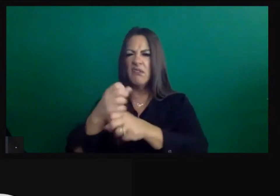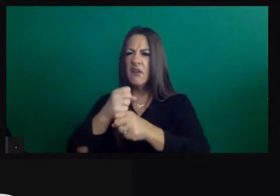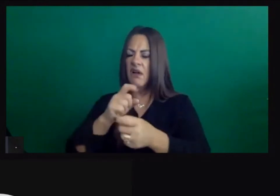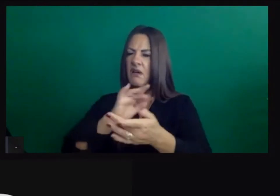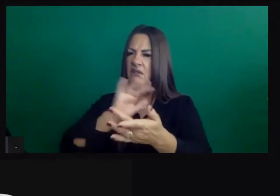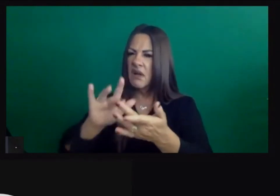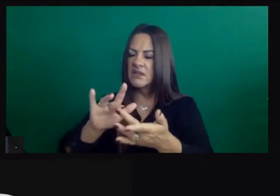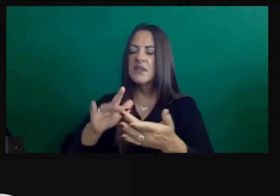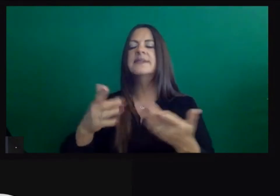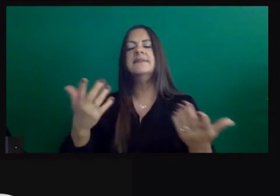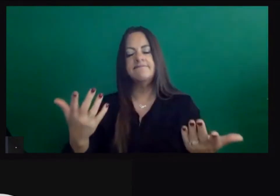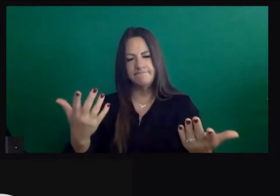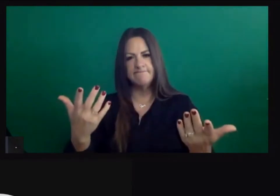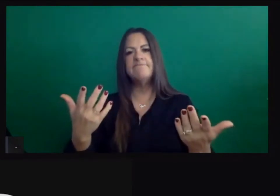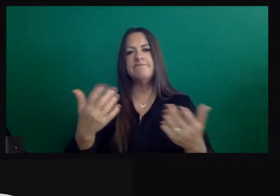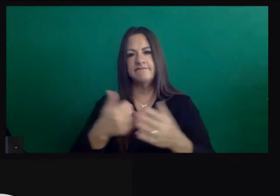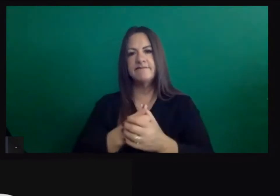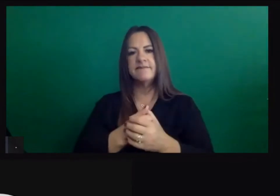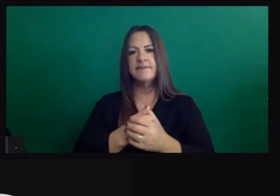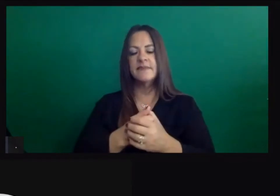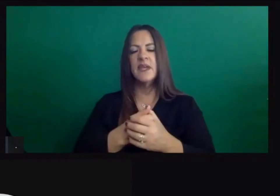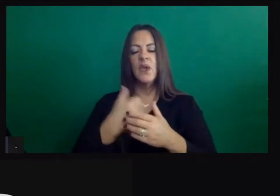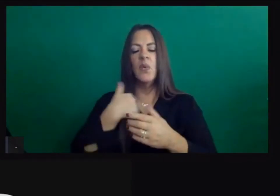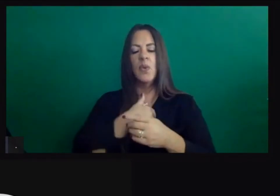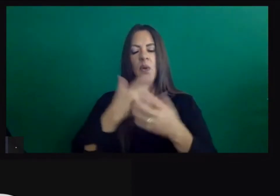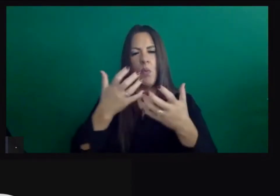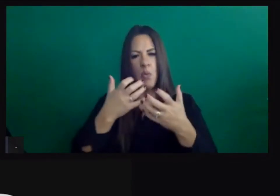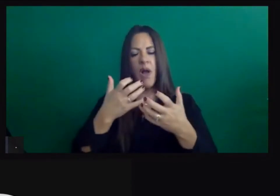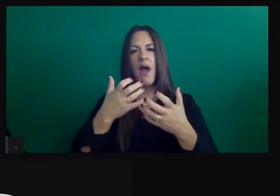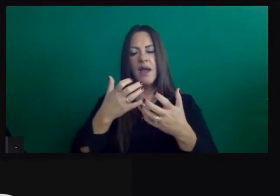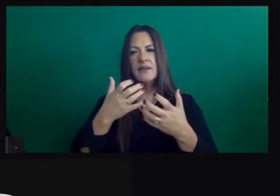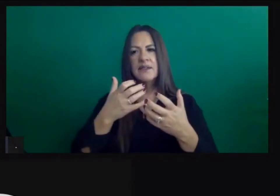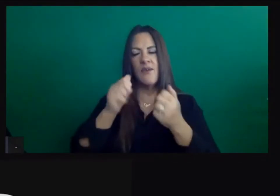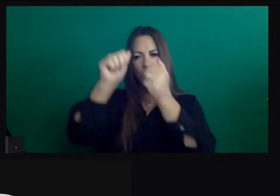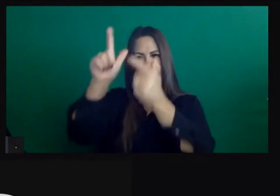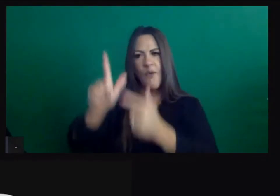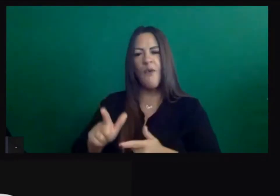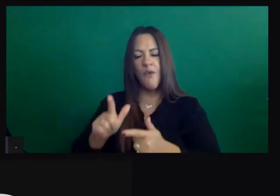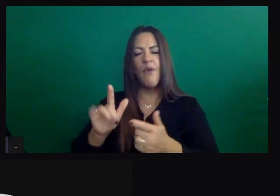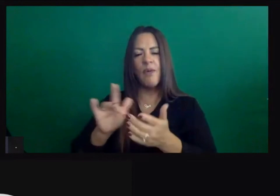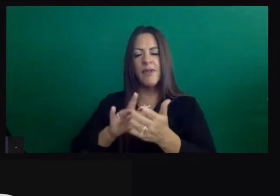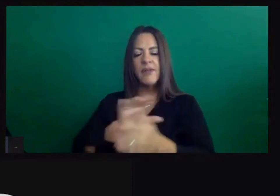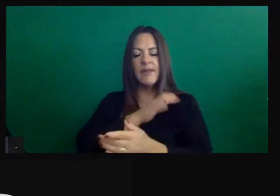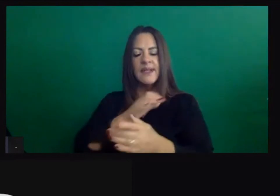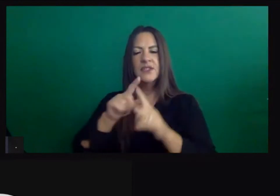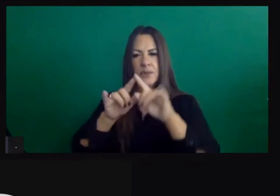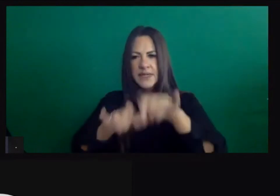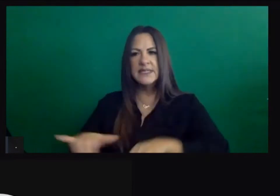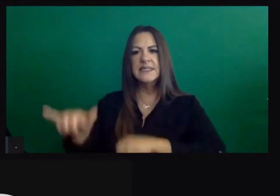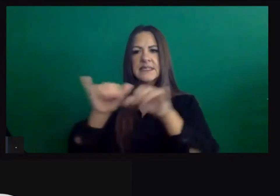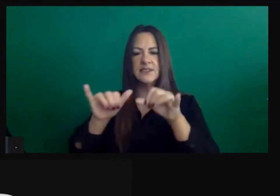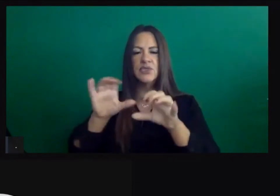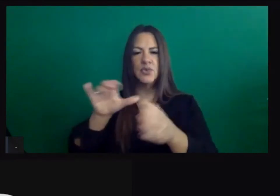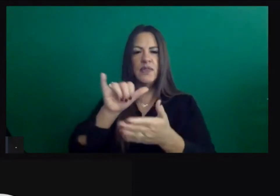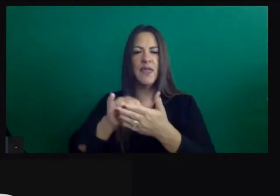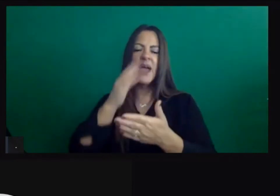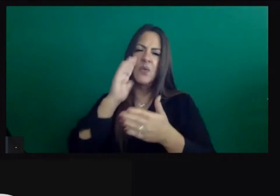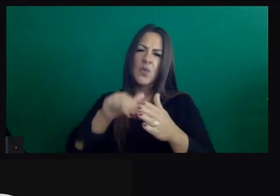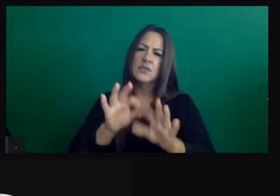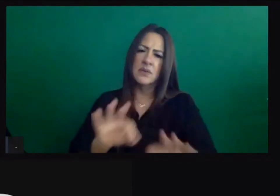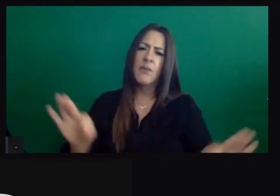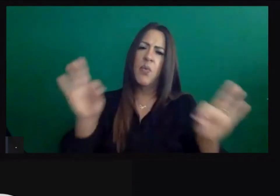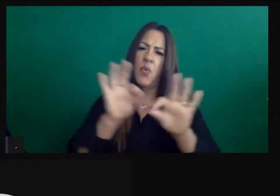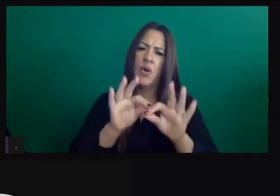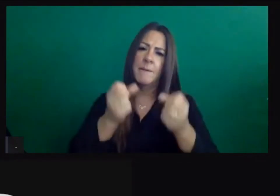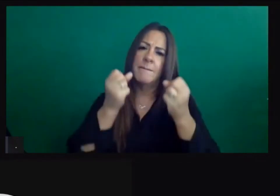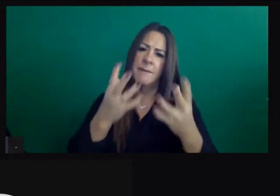move to a greater deal of consistency and clarity around this, because we know it's an important question for so many